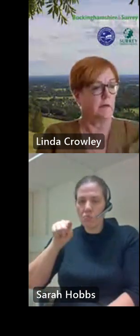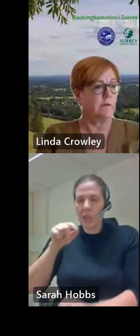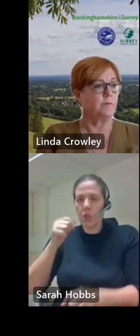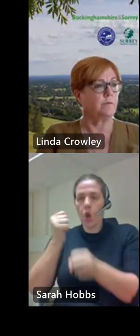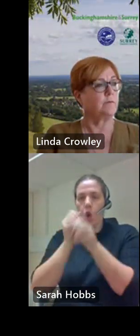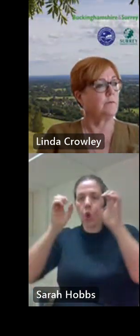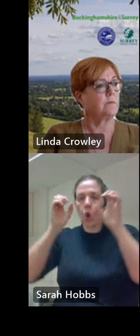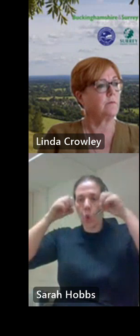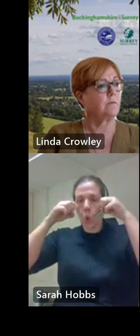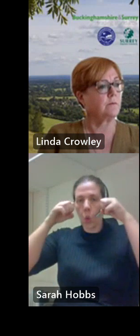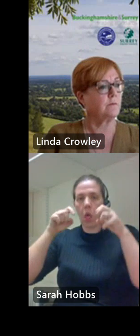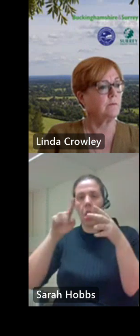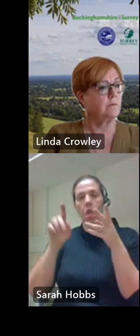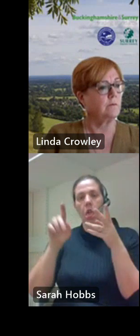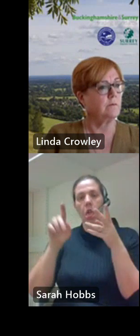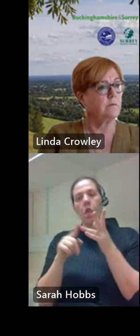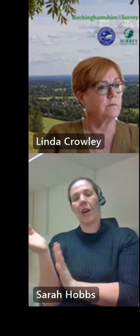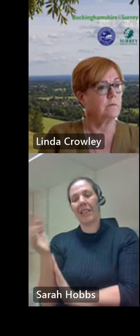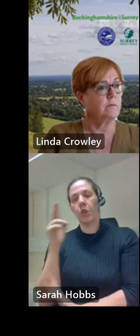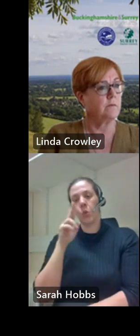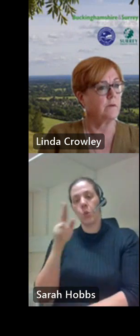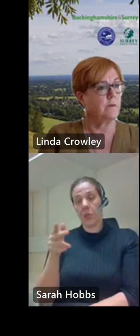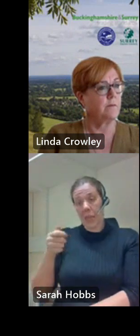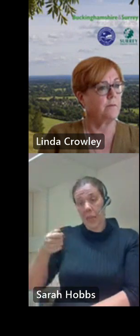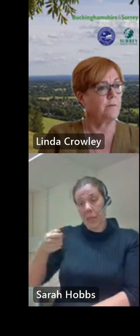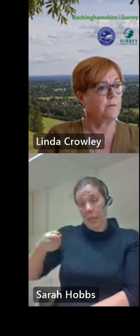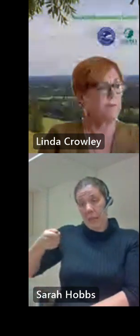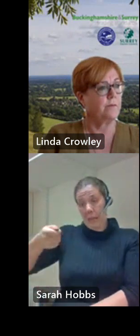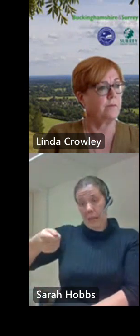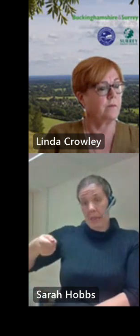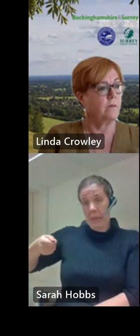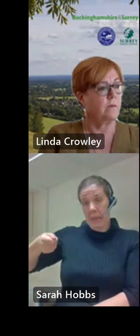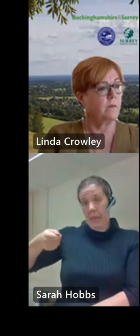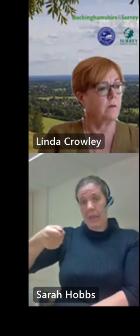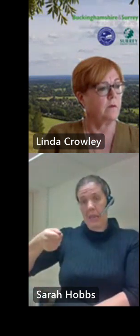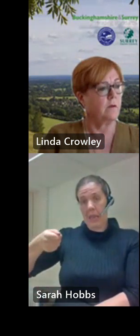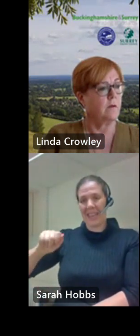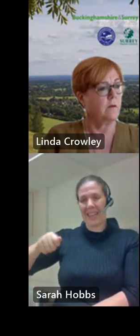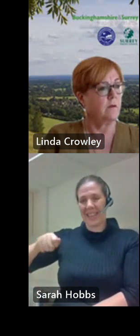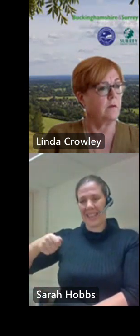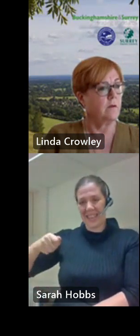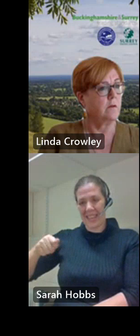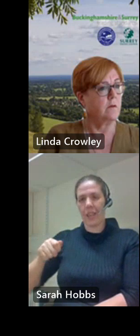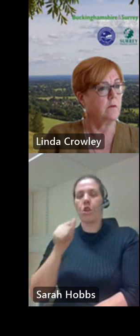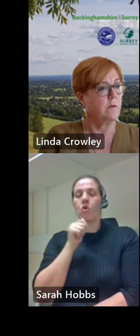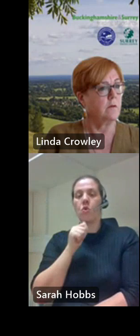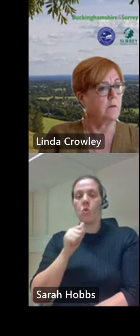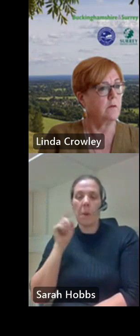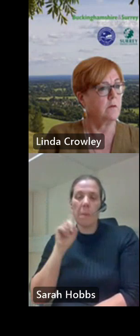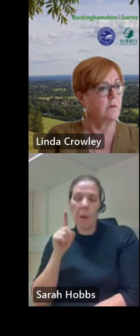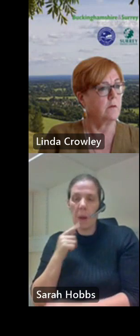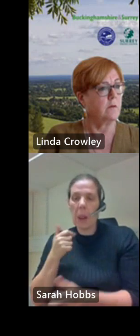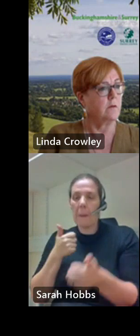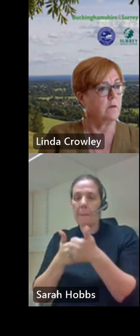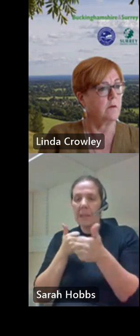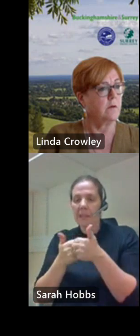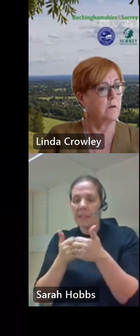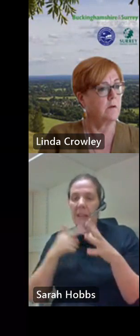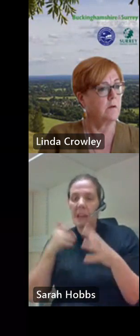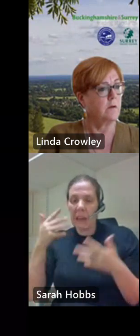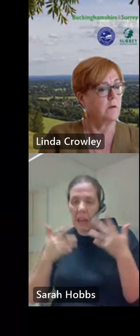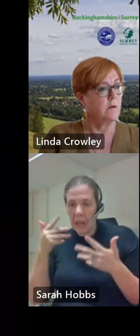one. And on the right-hand side, you see a physical key, a pass key. And that would usually be used by people who have business accounts. So